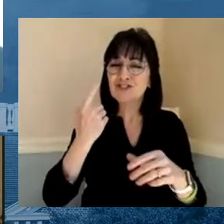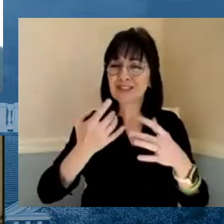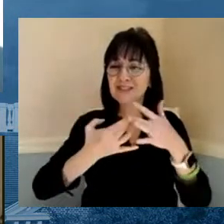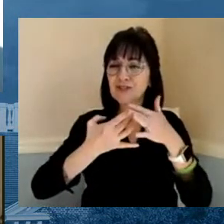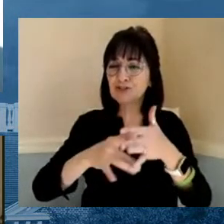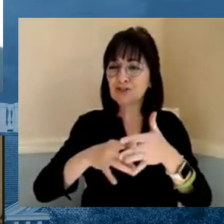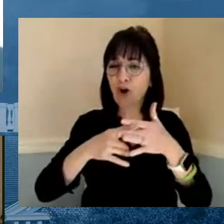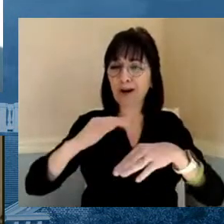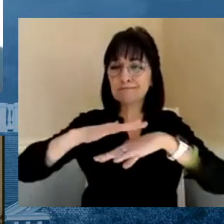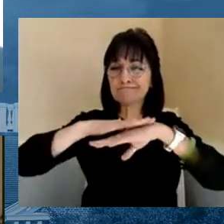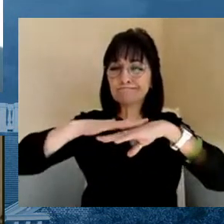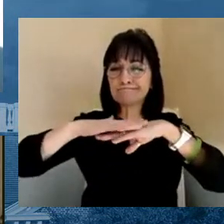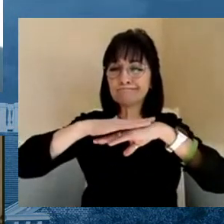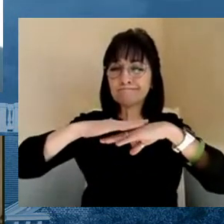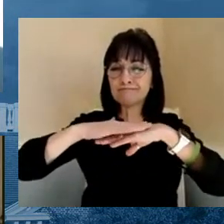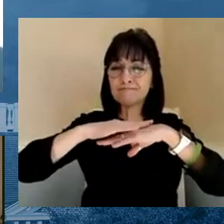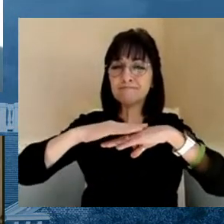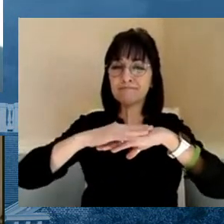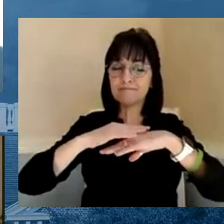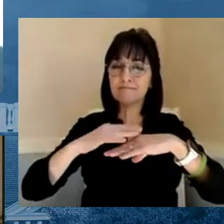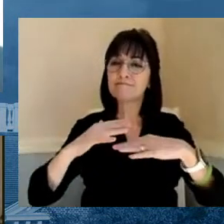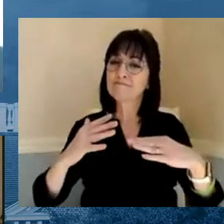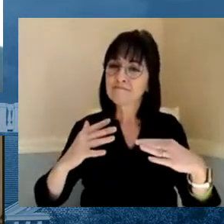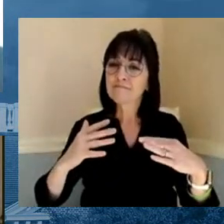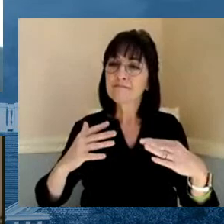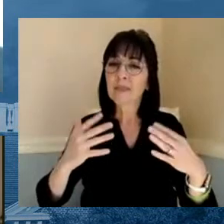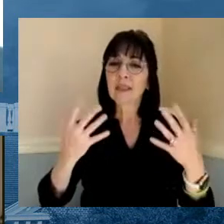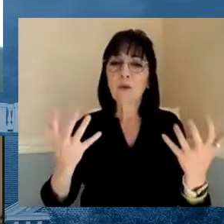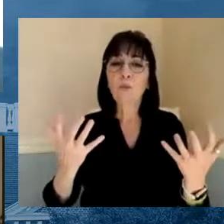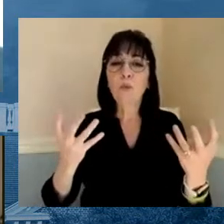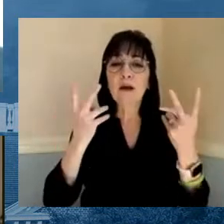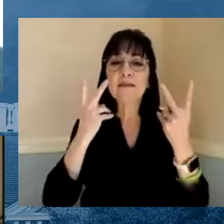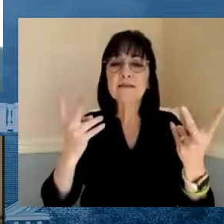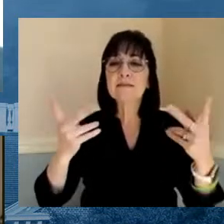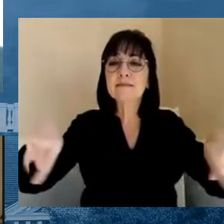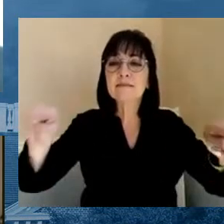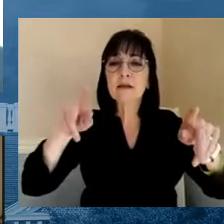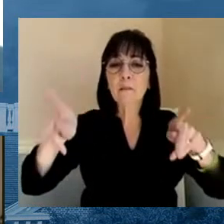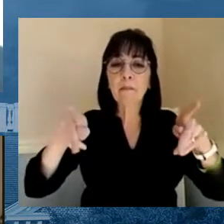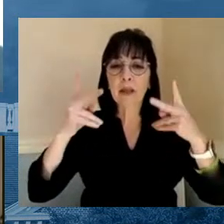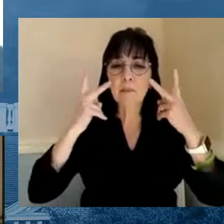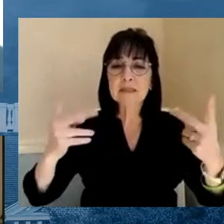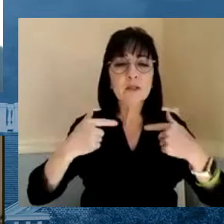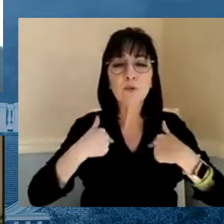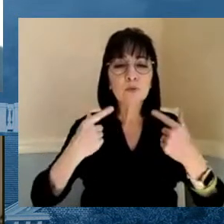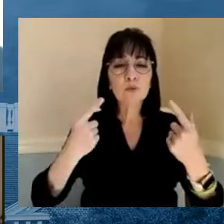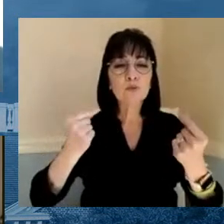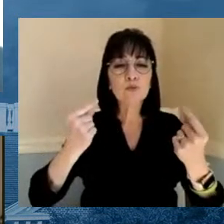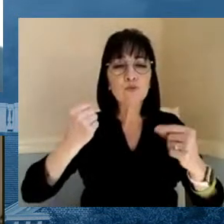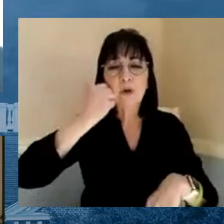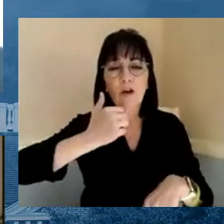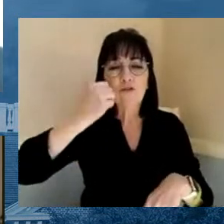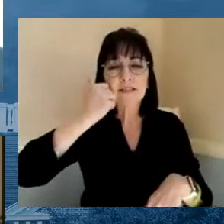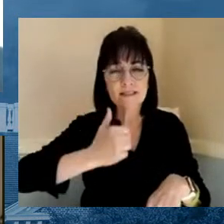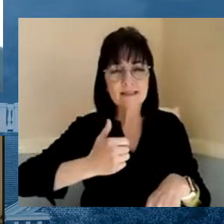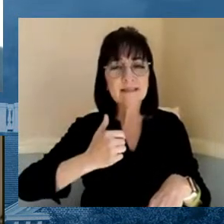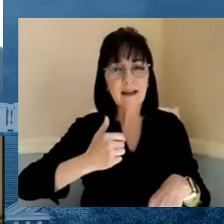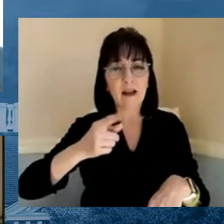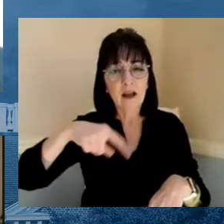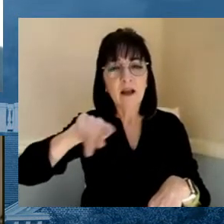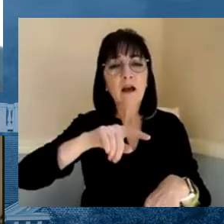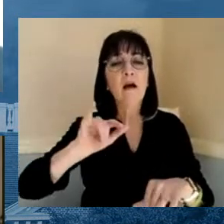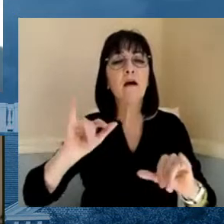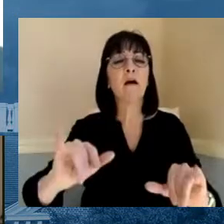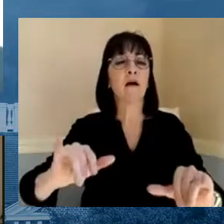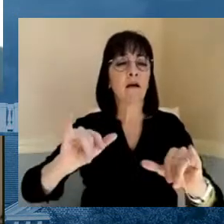together, allowing folks to see what we do on a daily basis, it's just the start of that in community,